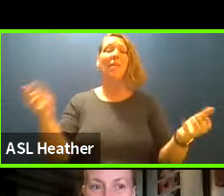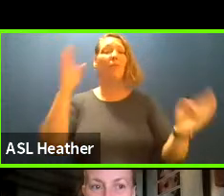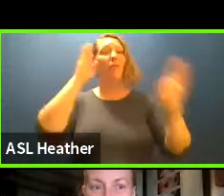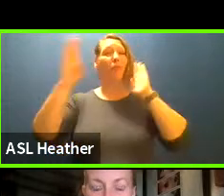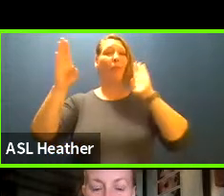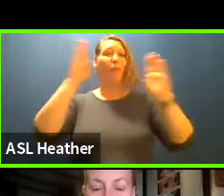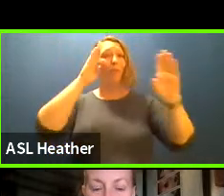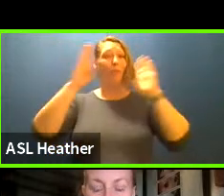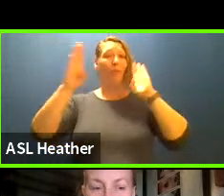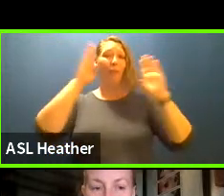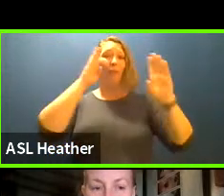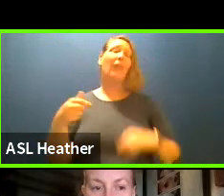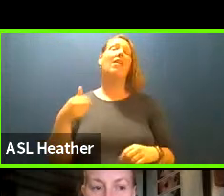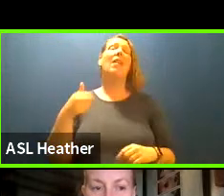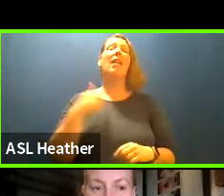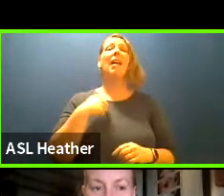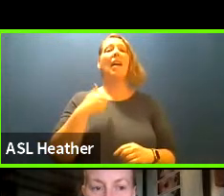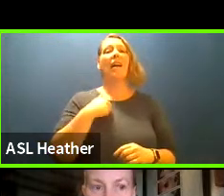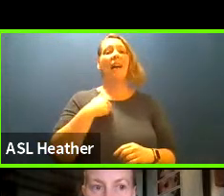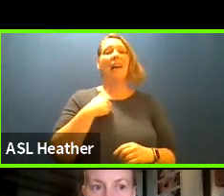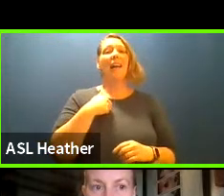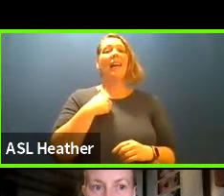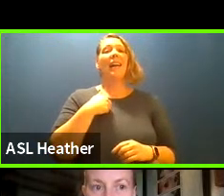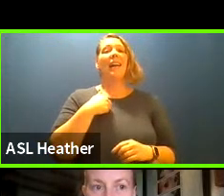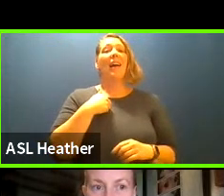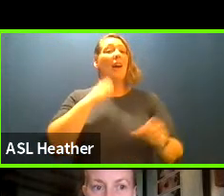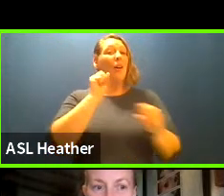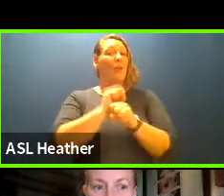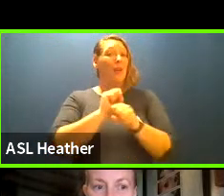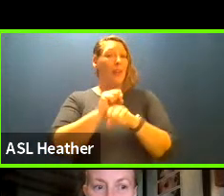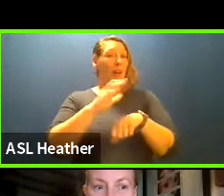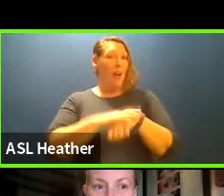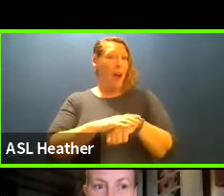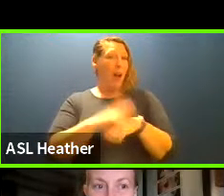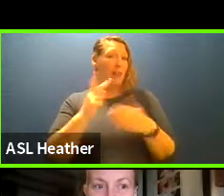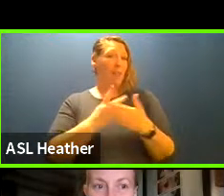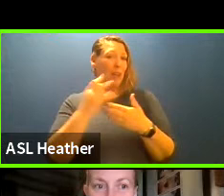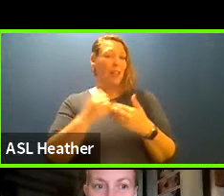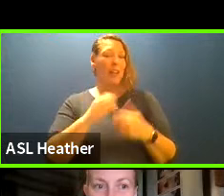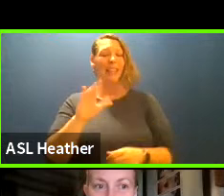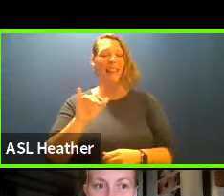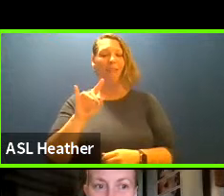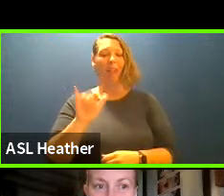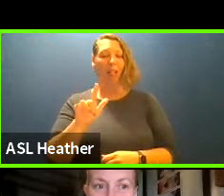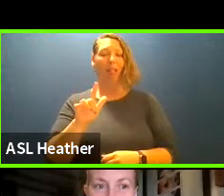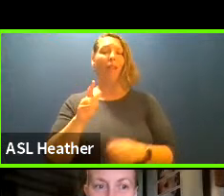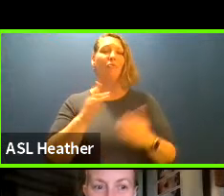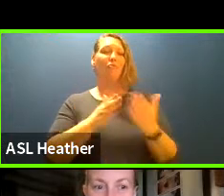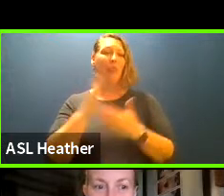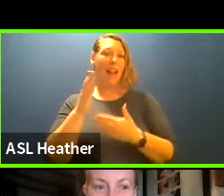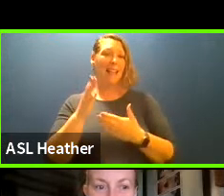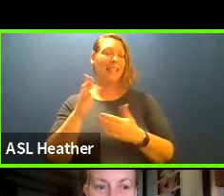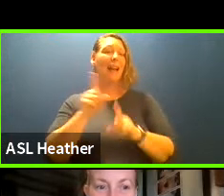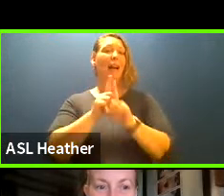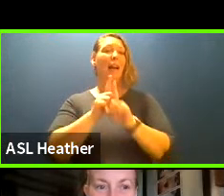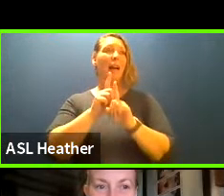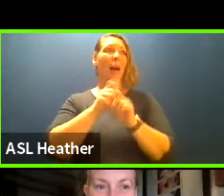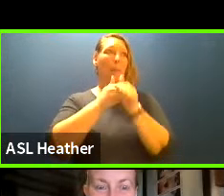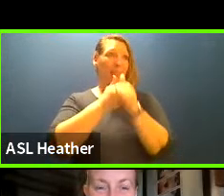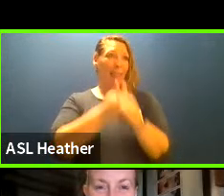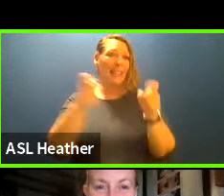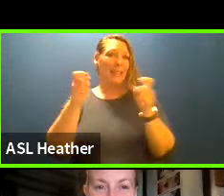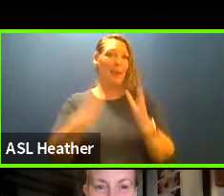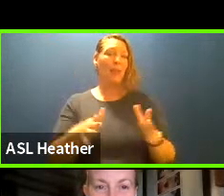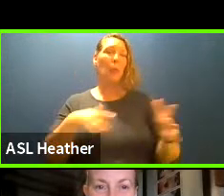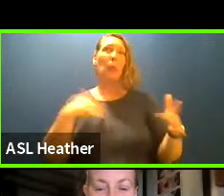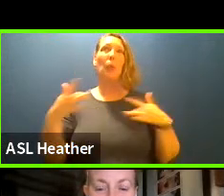I am working on the project as a Civil Rights Compliance Manager. I'm super excited to be